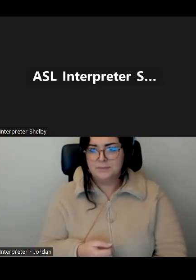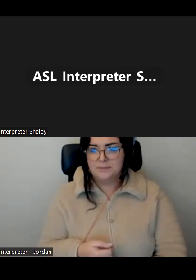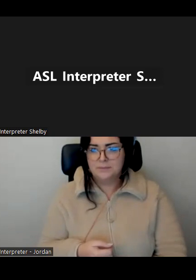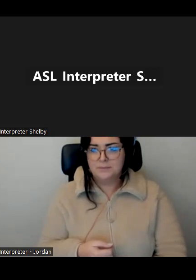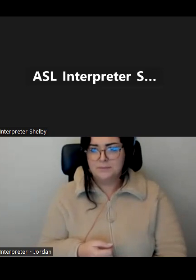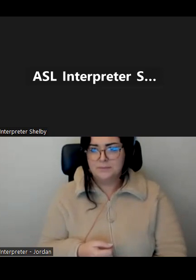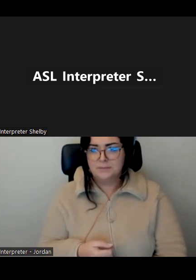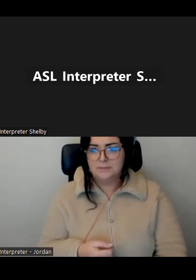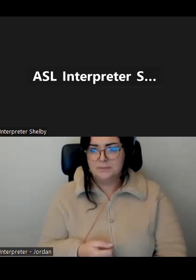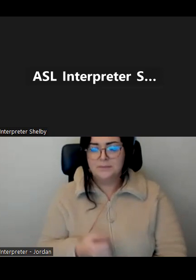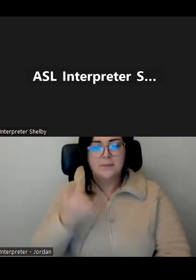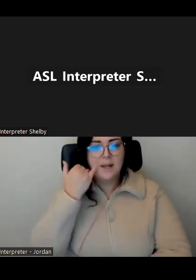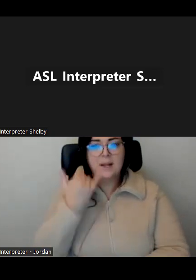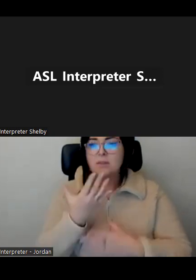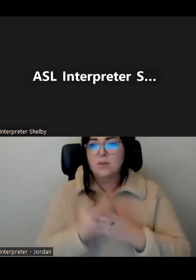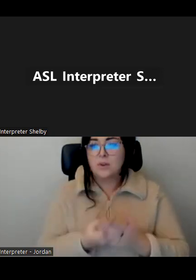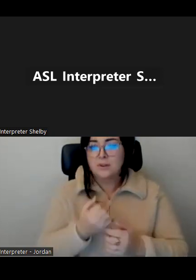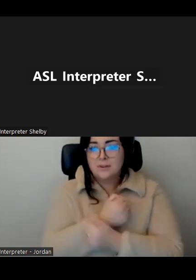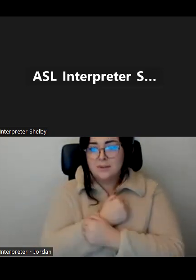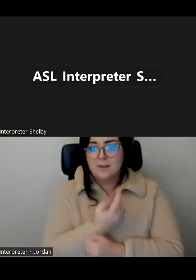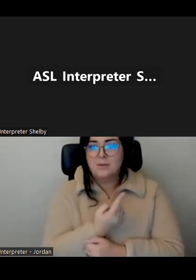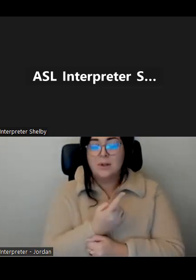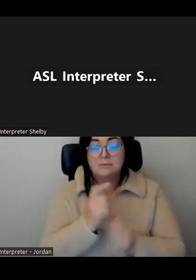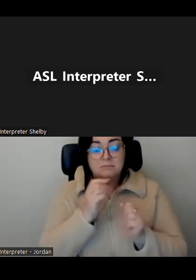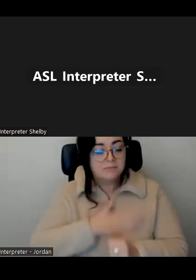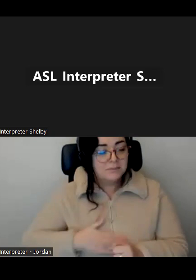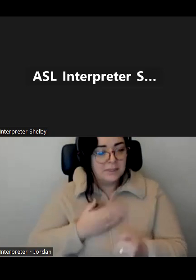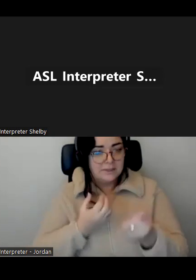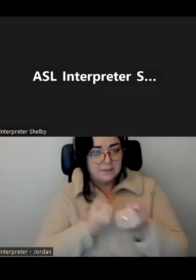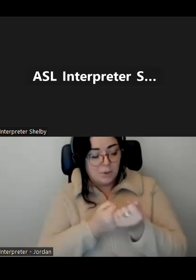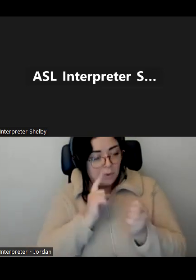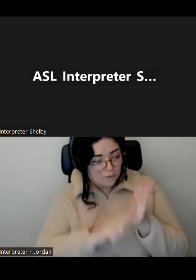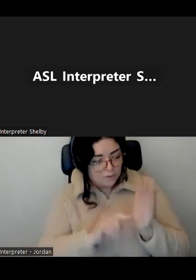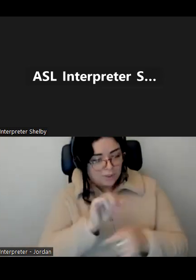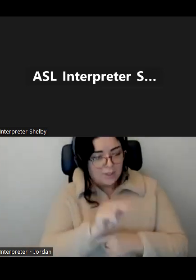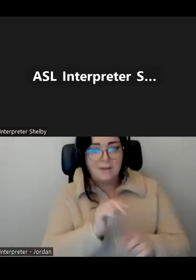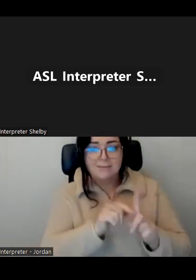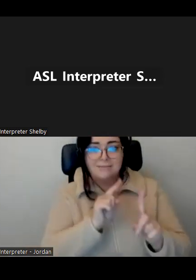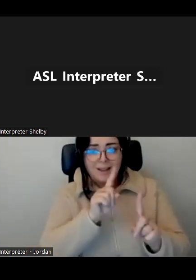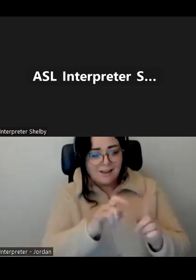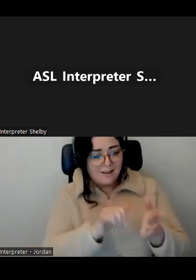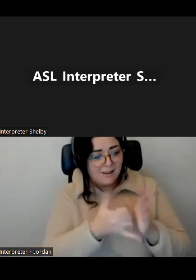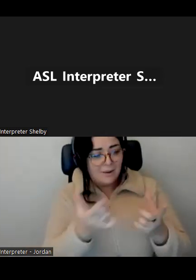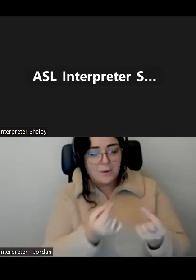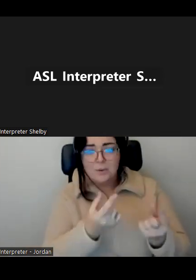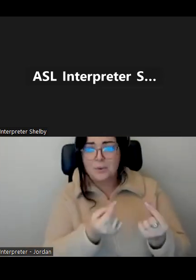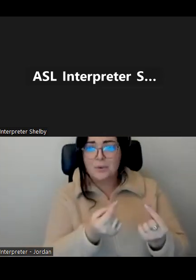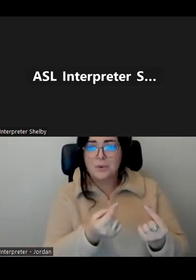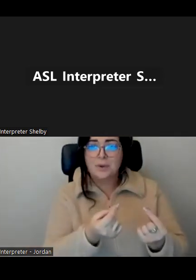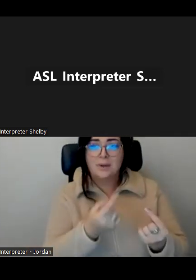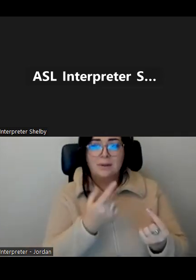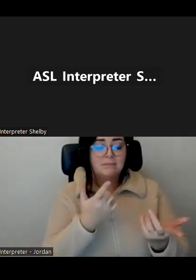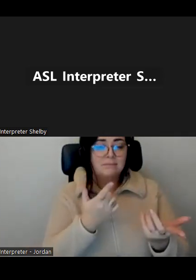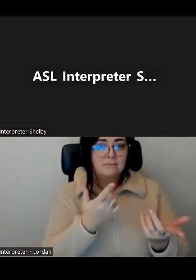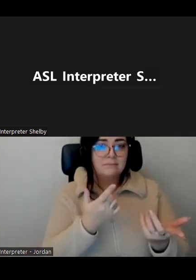know someone who's lost a loved one, please, be supportive of them, check in on them, ask them how they're doing, or ask them out for